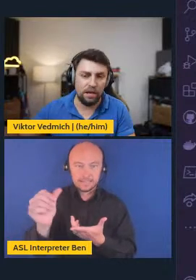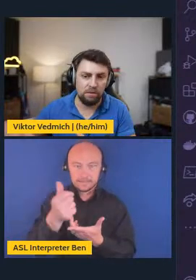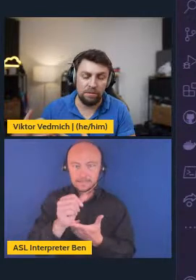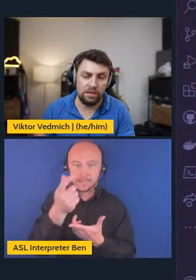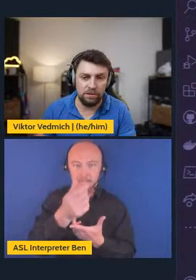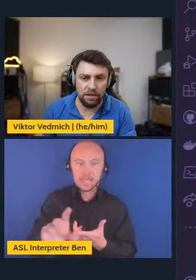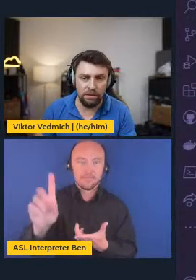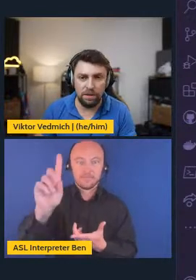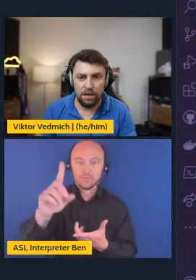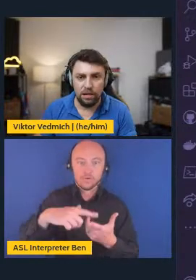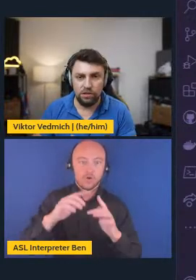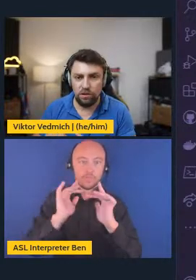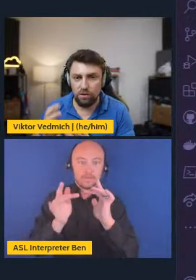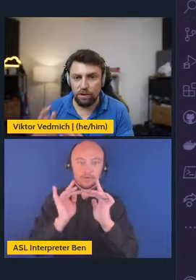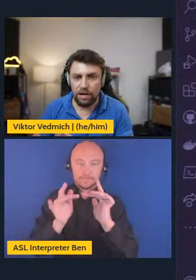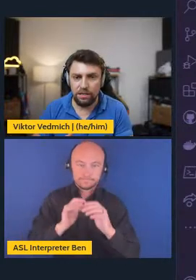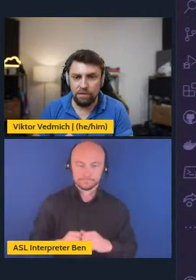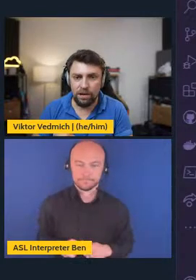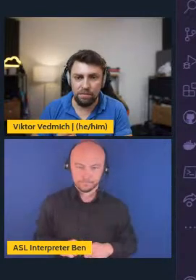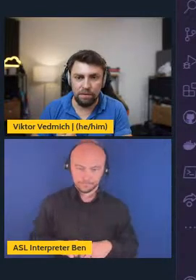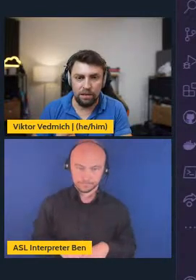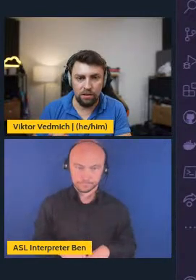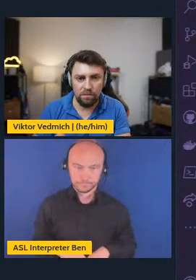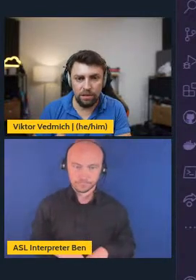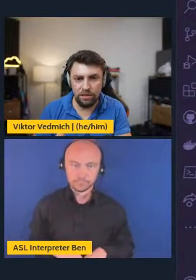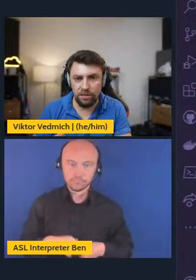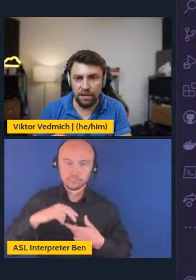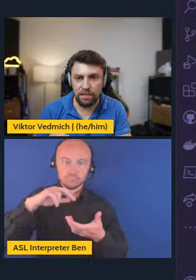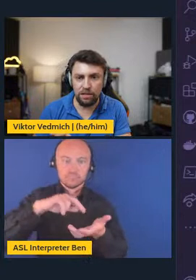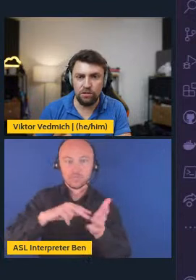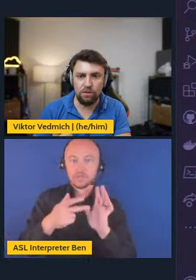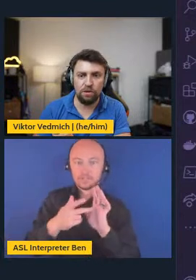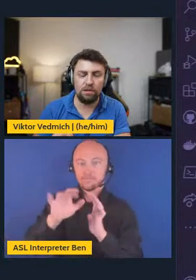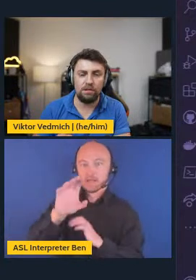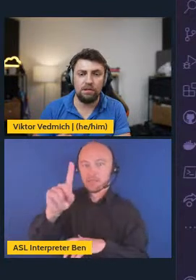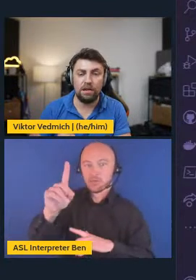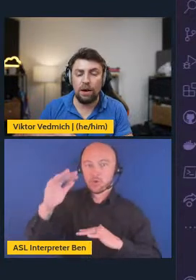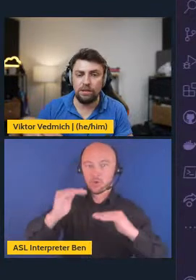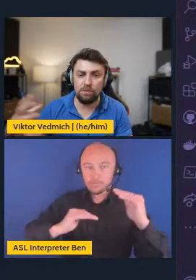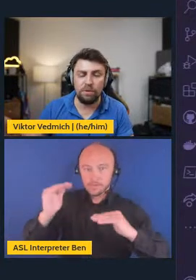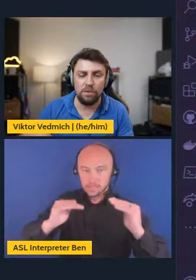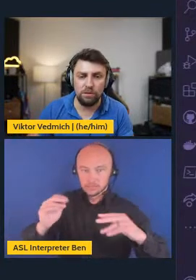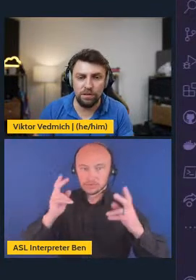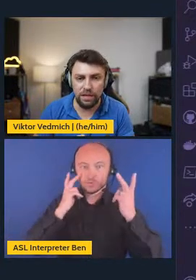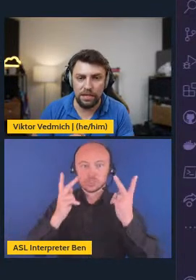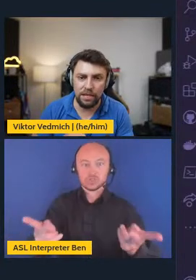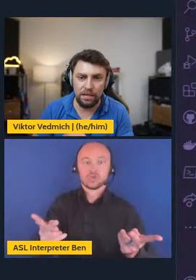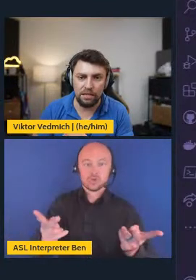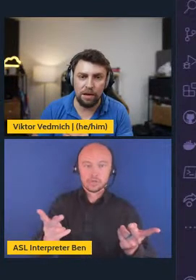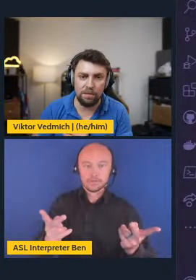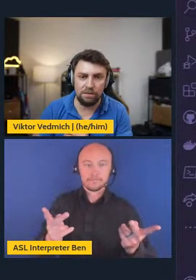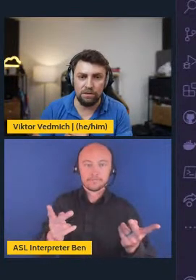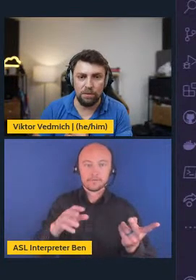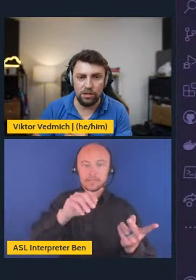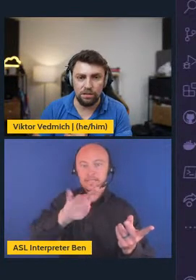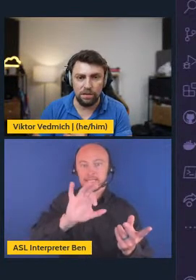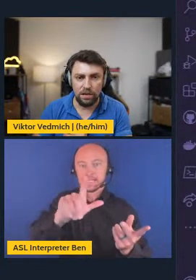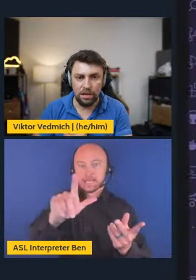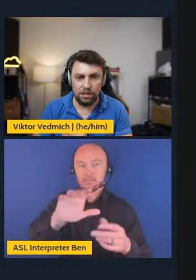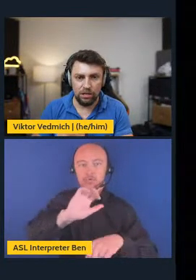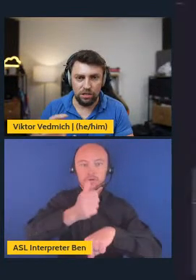everywhere, like from the internet. So I defined my load balancer, and let's look how it looks like in YAML